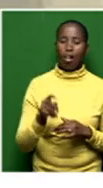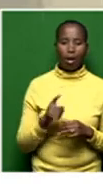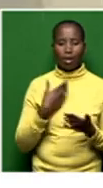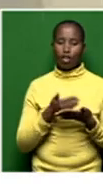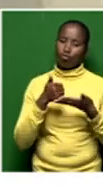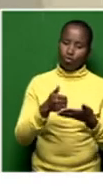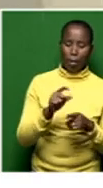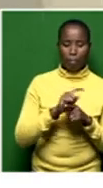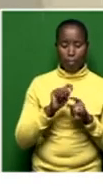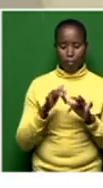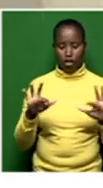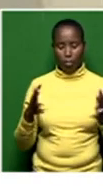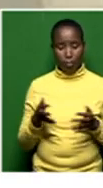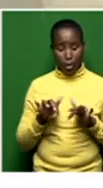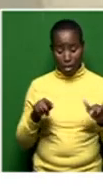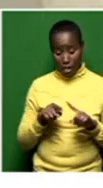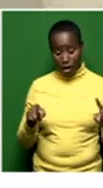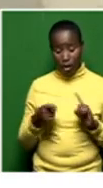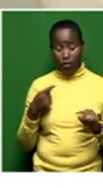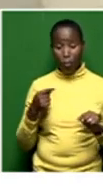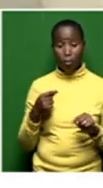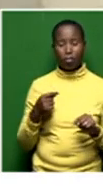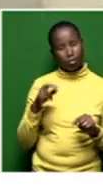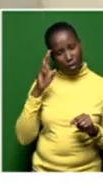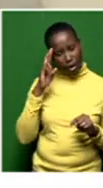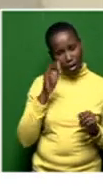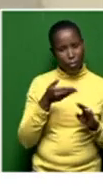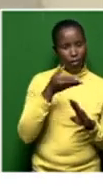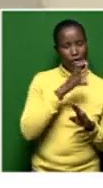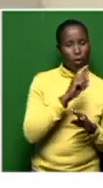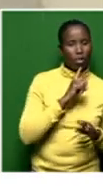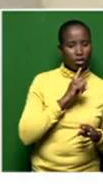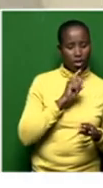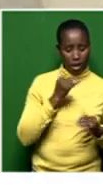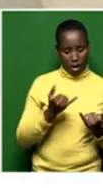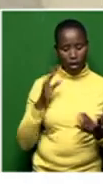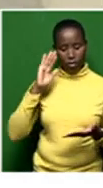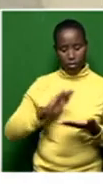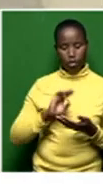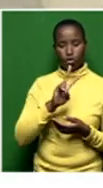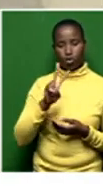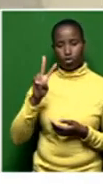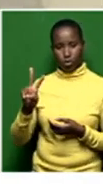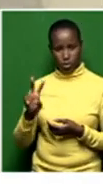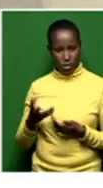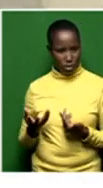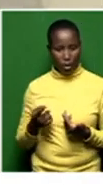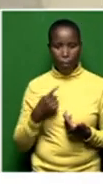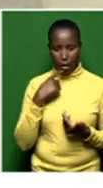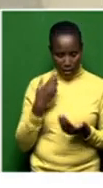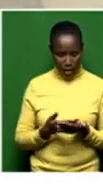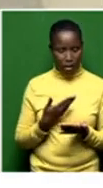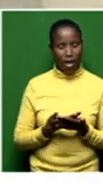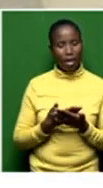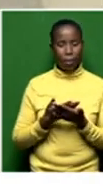training layoff people, which have gone from 1,000, mind you, Leanne, to 222. It shouldn't be so difficult to assist and engage with TITA